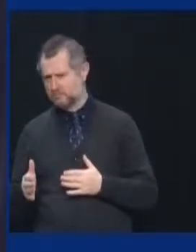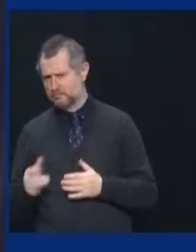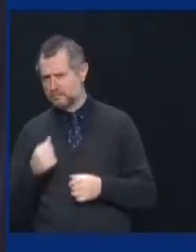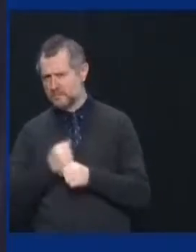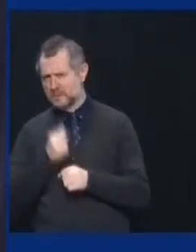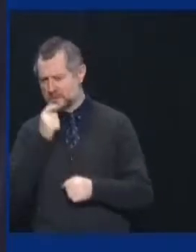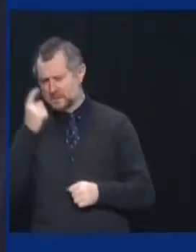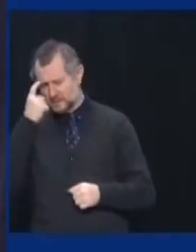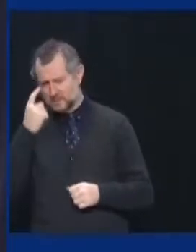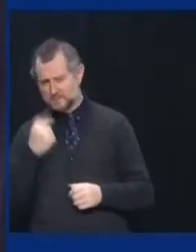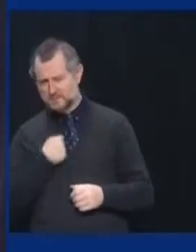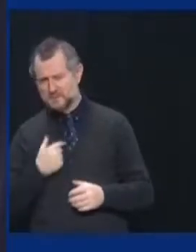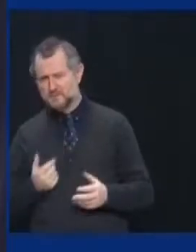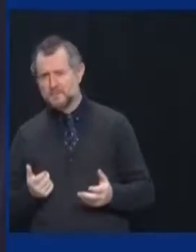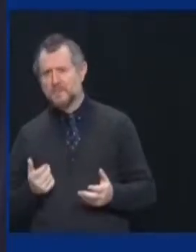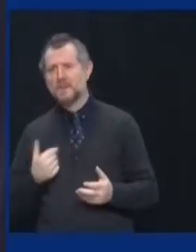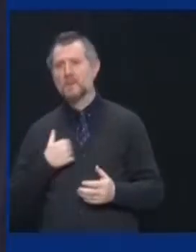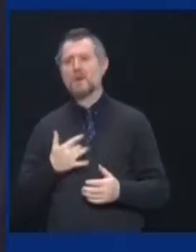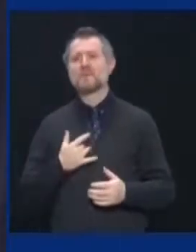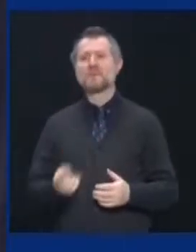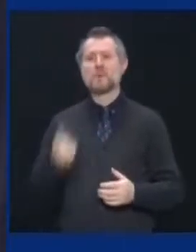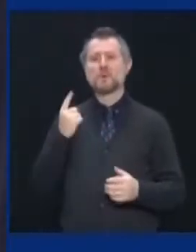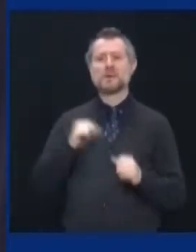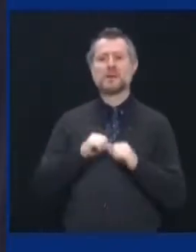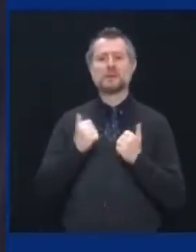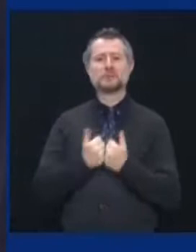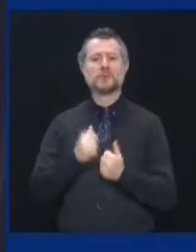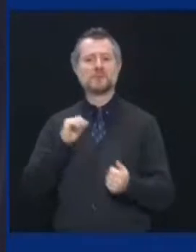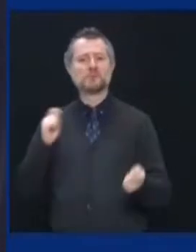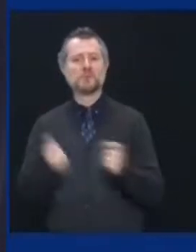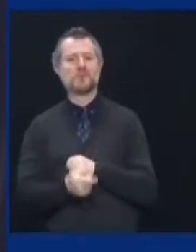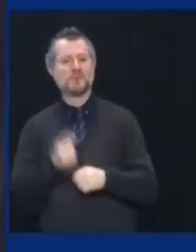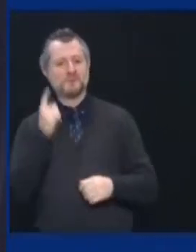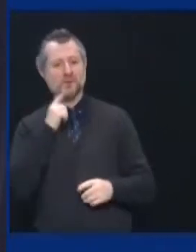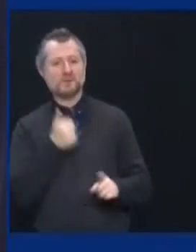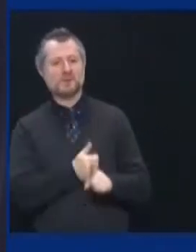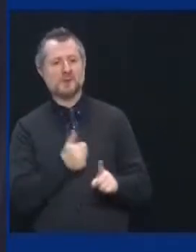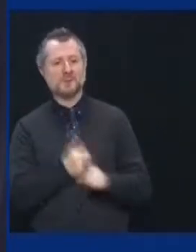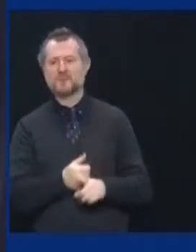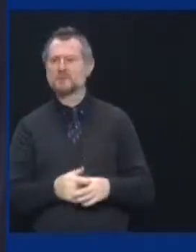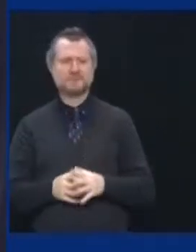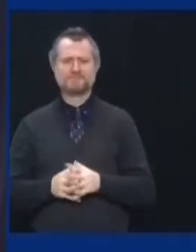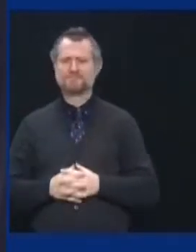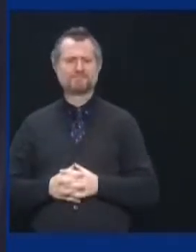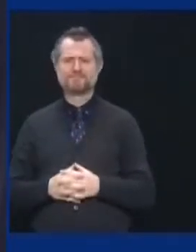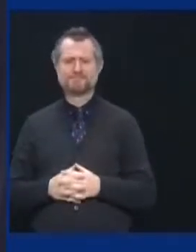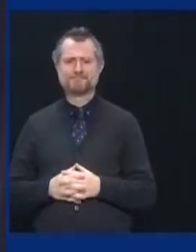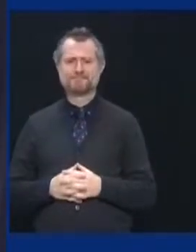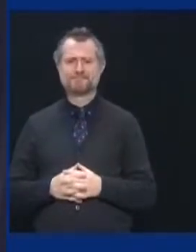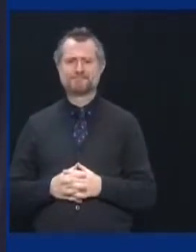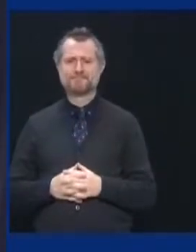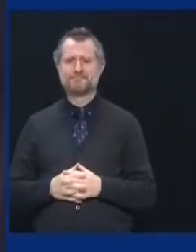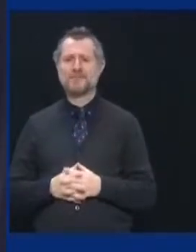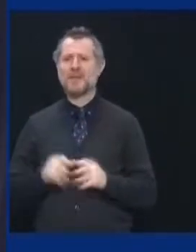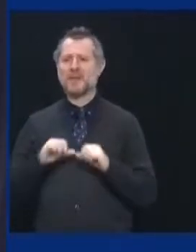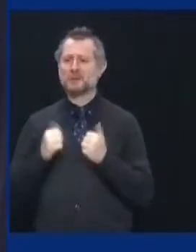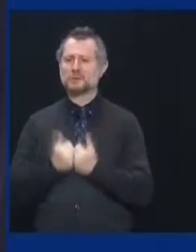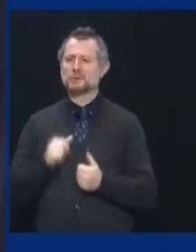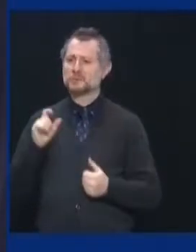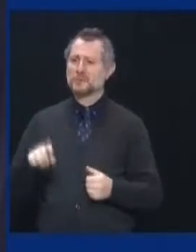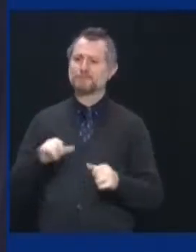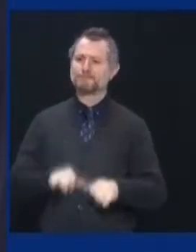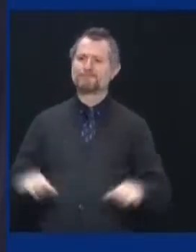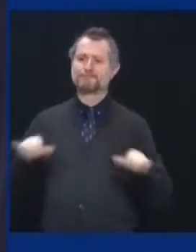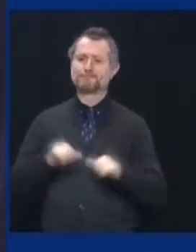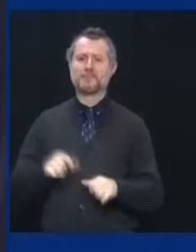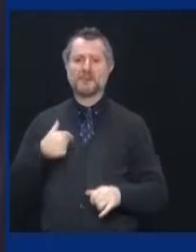to me. There is no agency that is going to reform itself, right? The agency is doing what it's doing because it